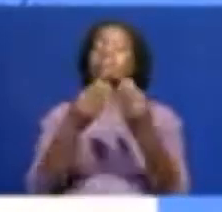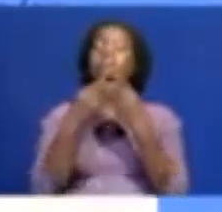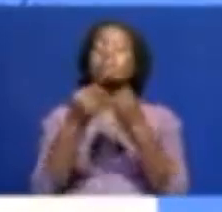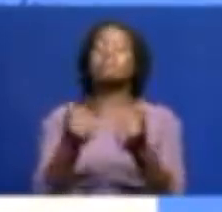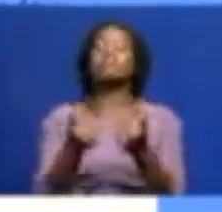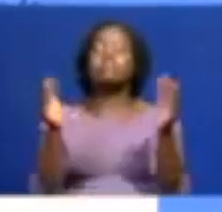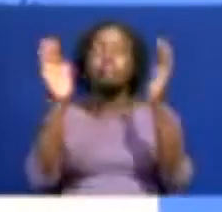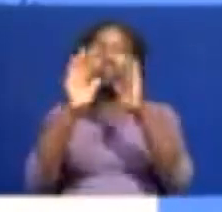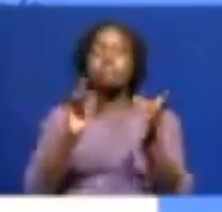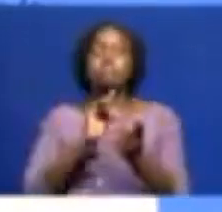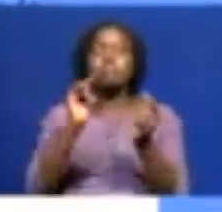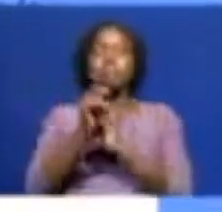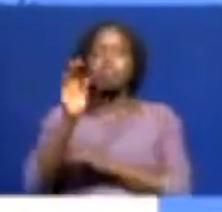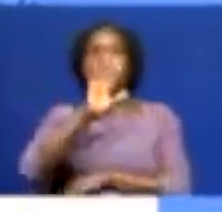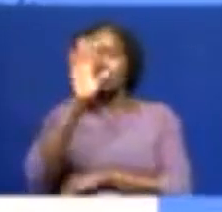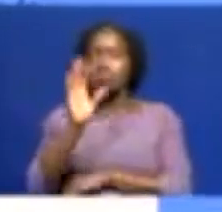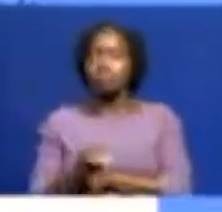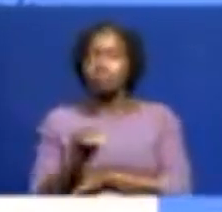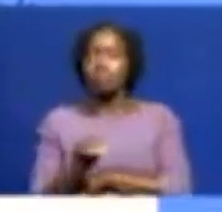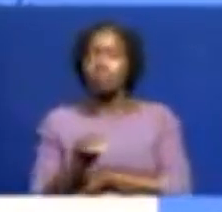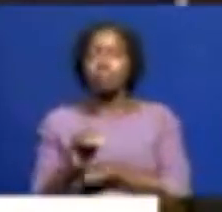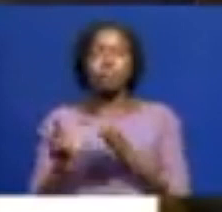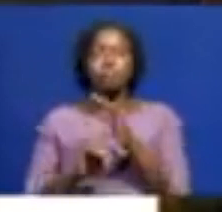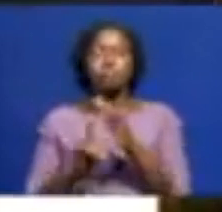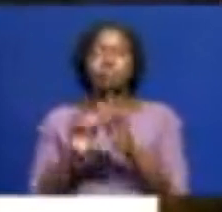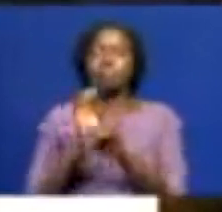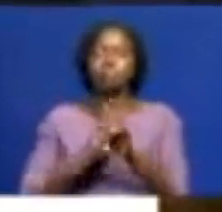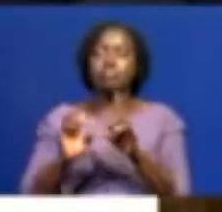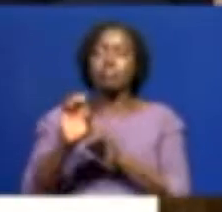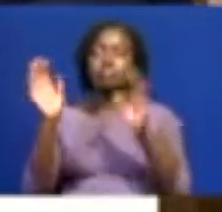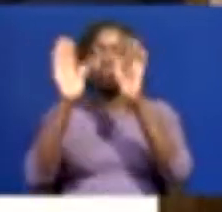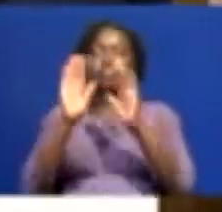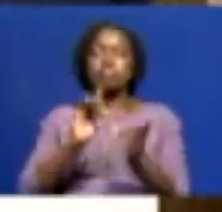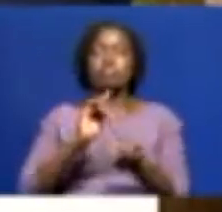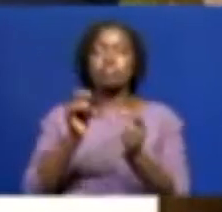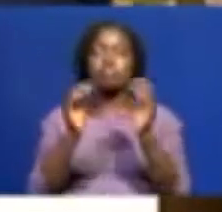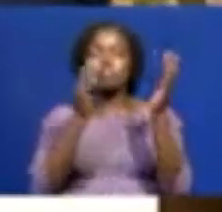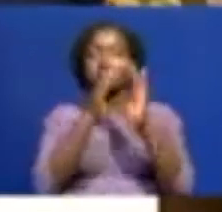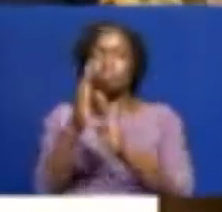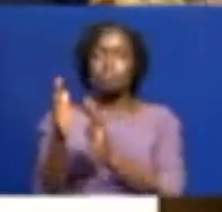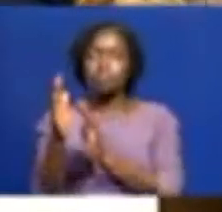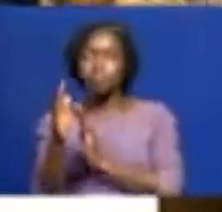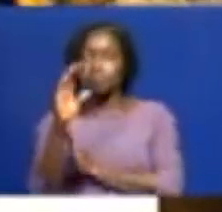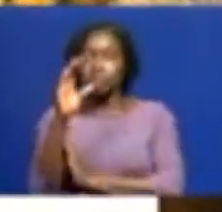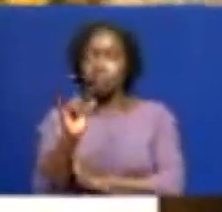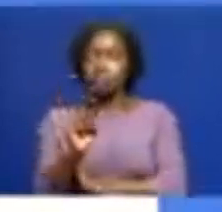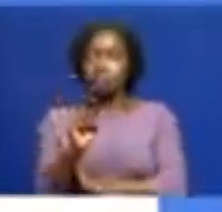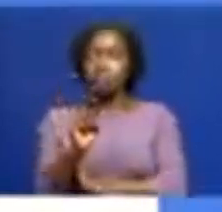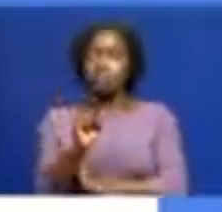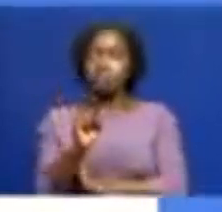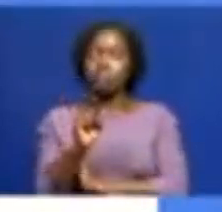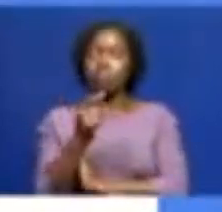solutions to climate change in Africa. The Ministry of Environment, Climate Change and Forestry Cabinet Secretary Soipan